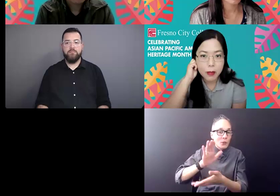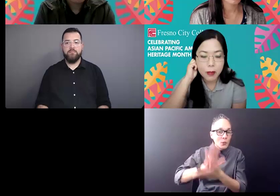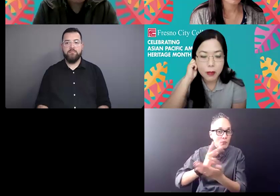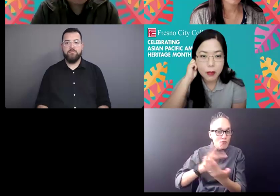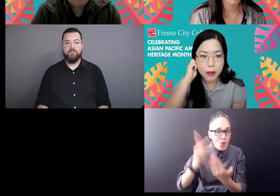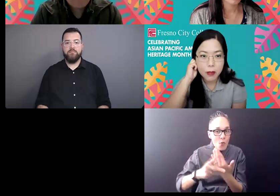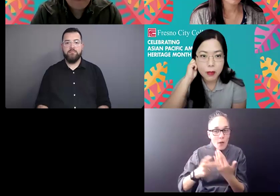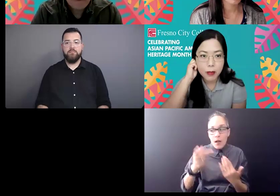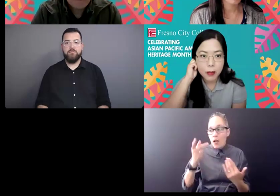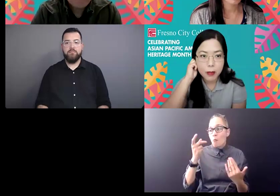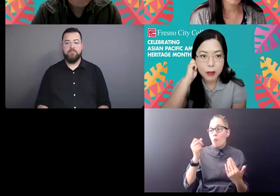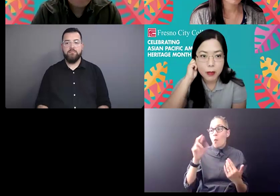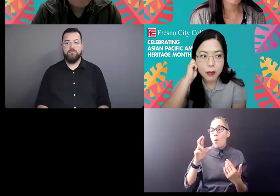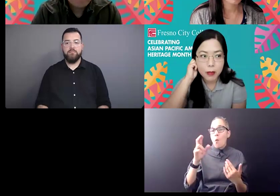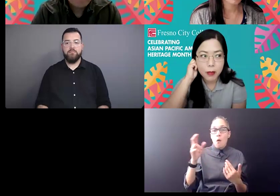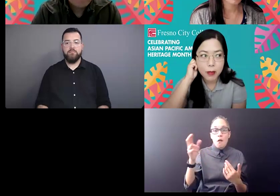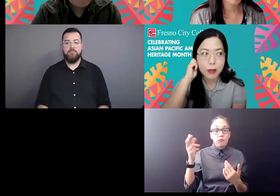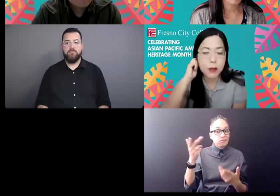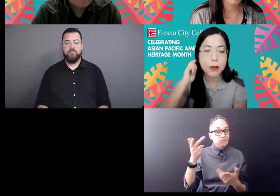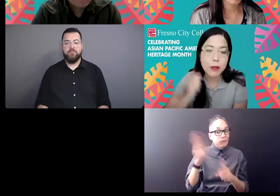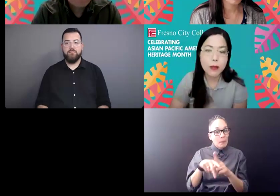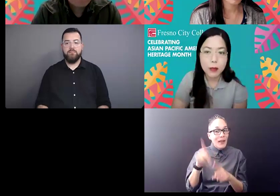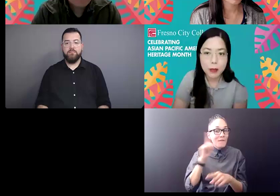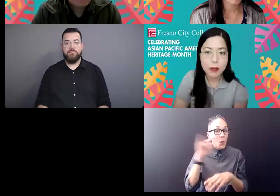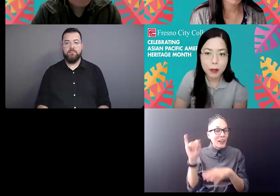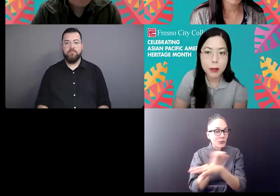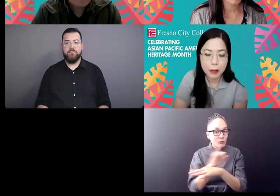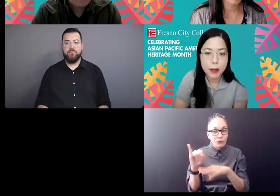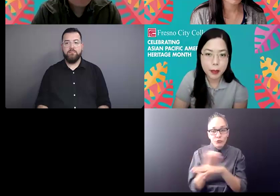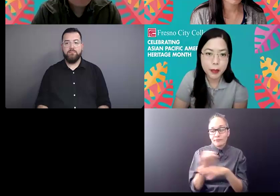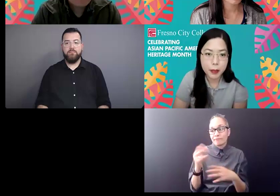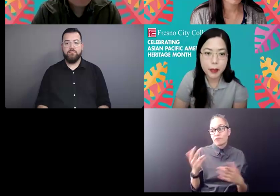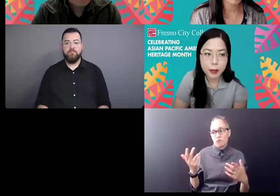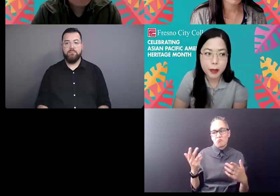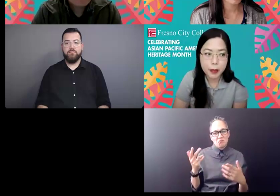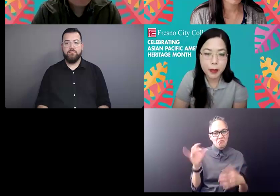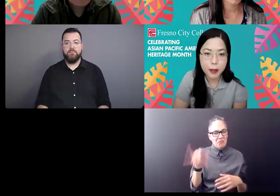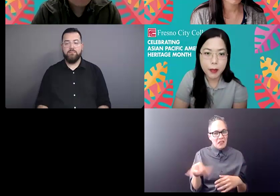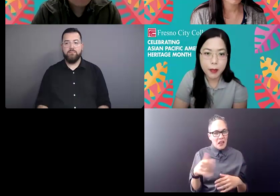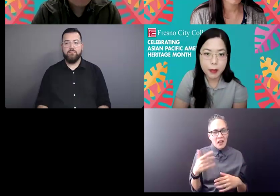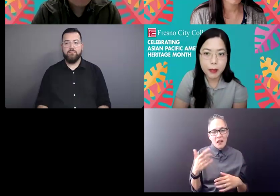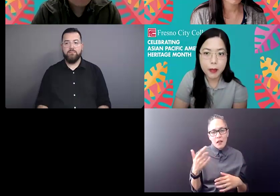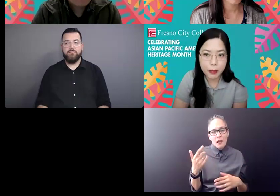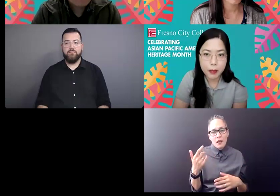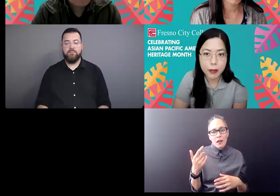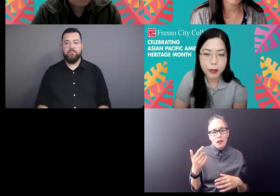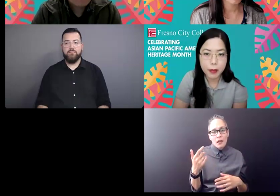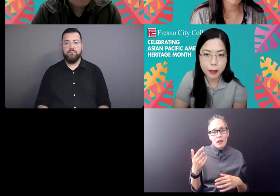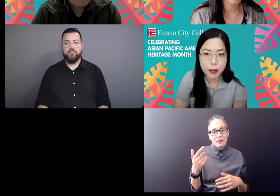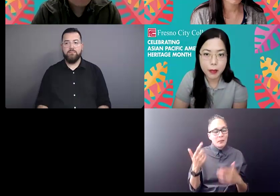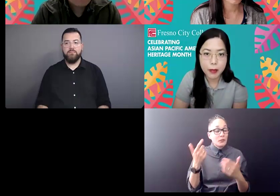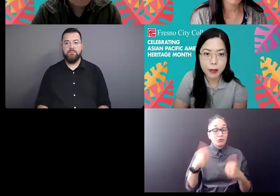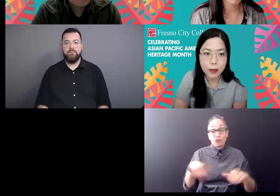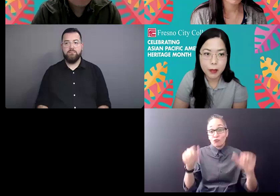or getting an internship within higher ed department. I think just taking a leap of faith and trying something